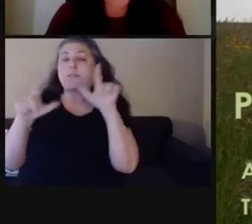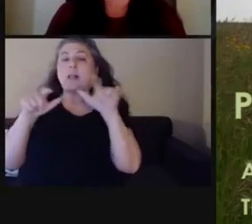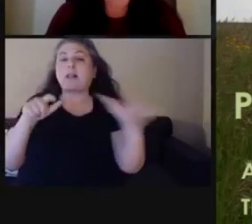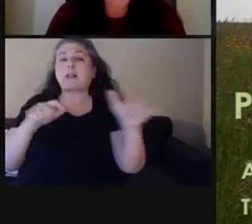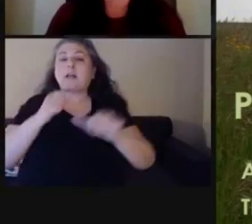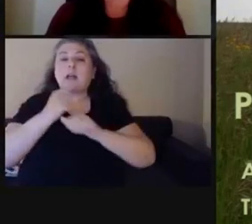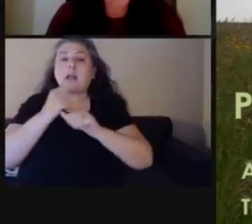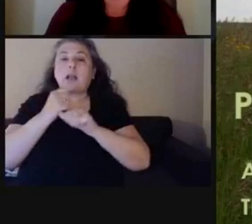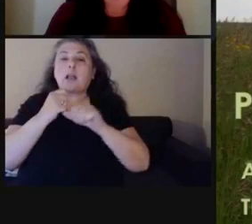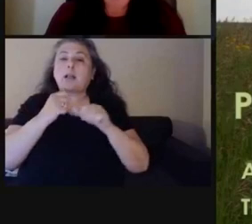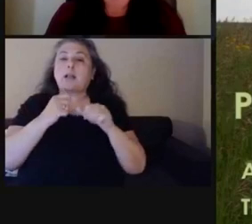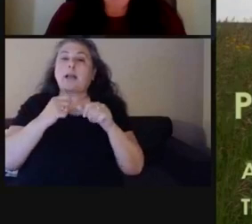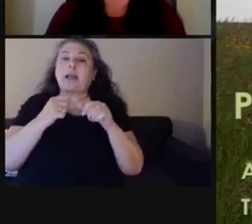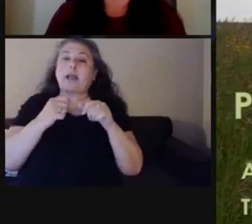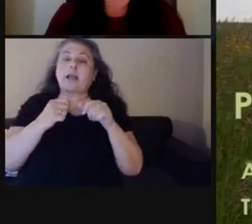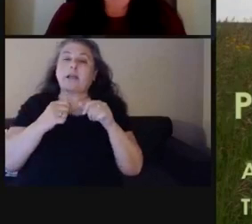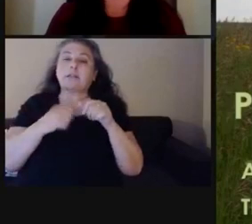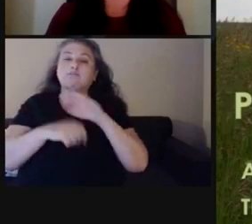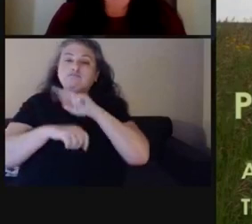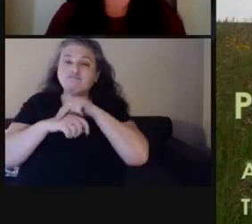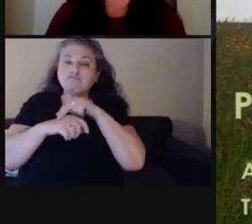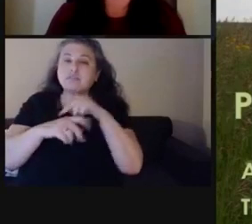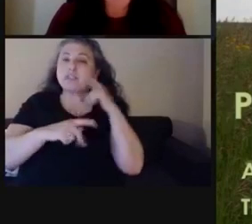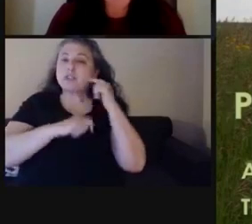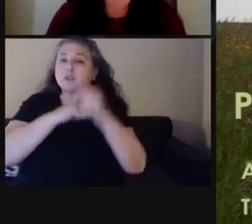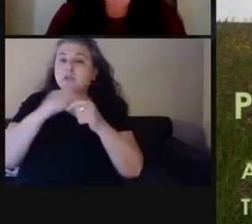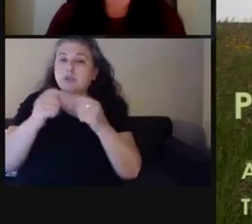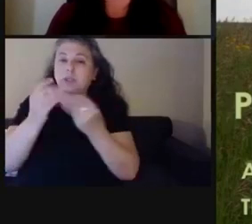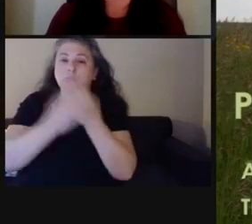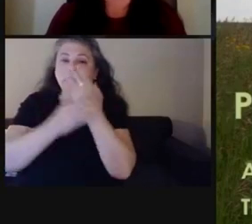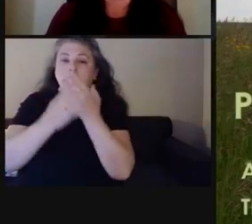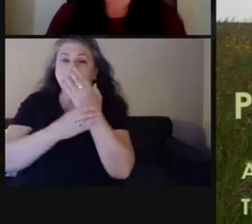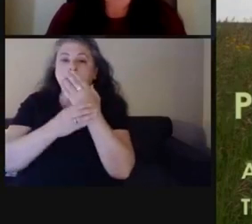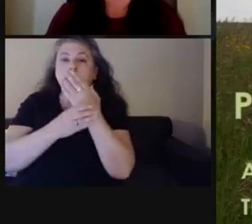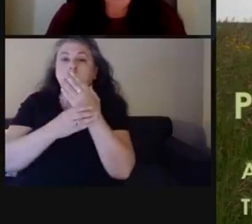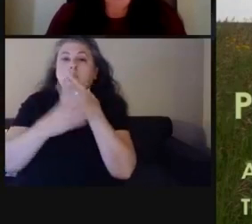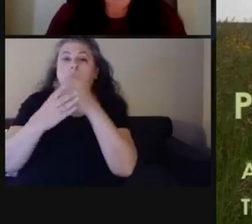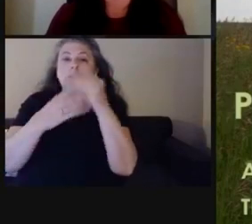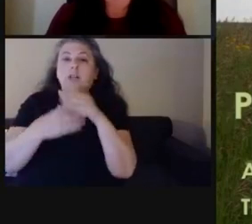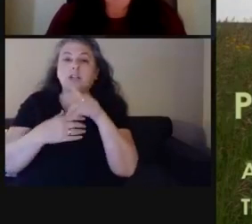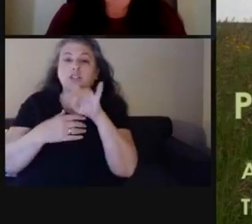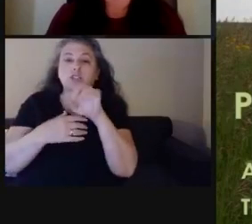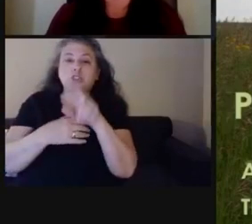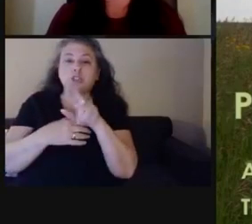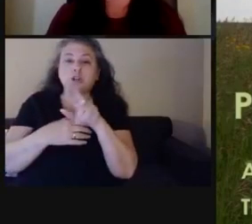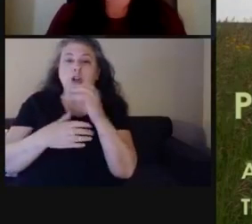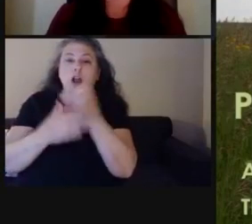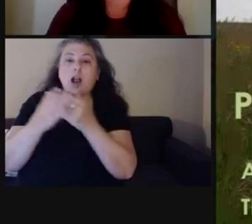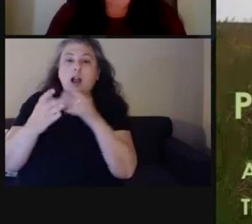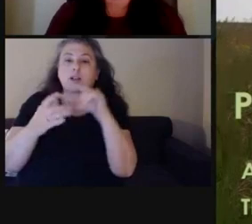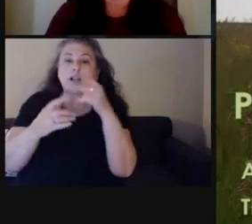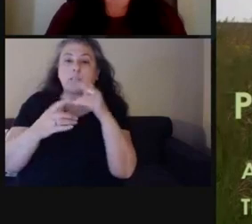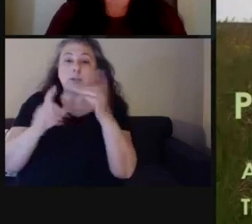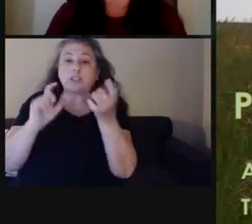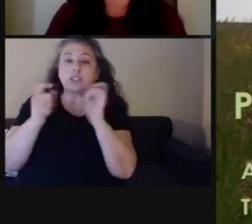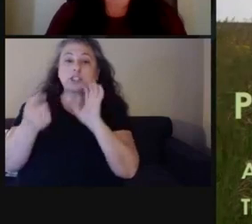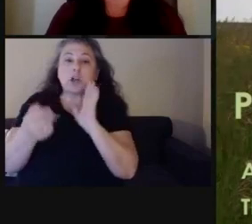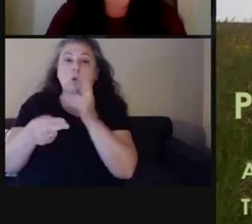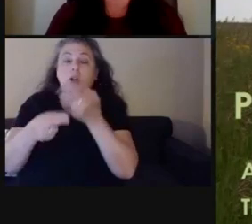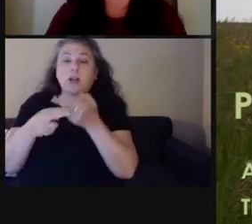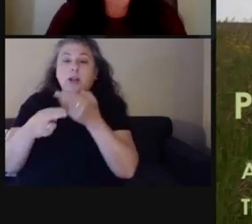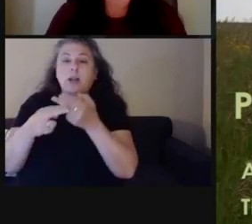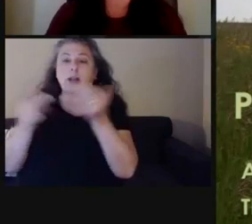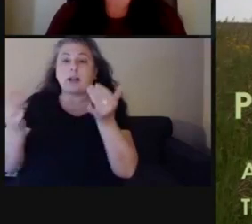Indigenous Traditions and the Garden Project at Trickster Art Gallery. We have undergone a name change. So we